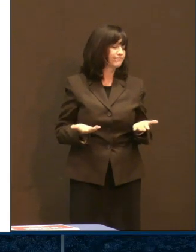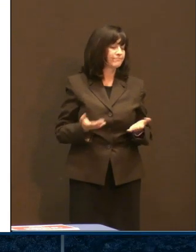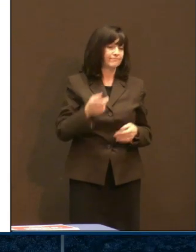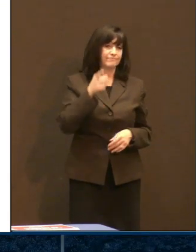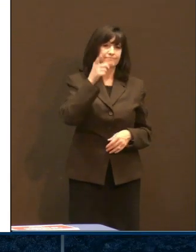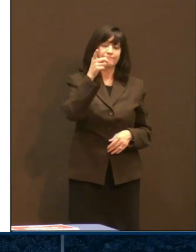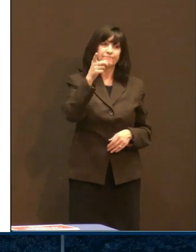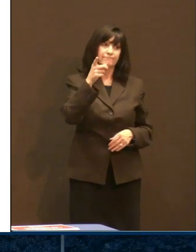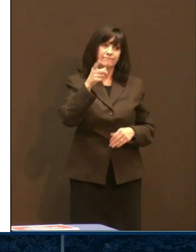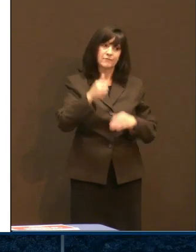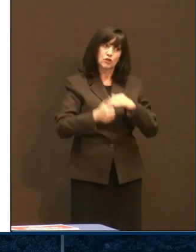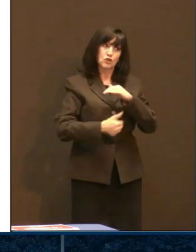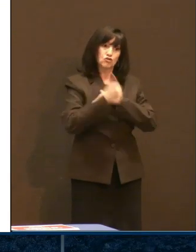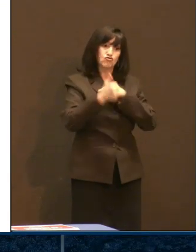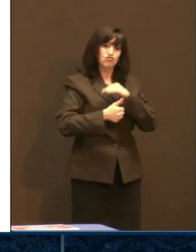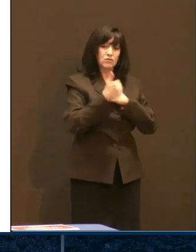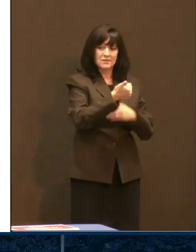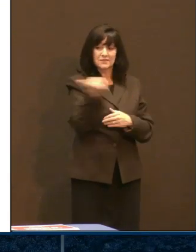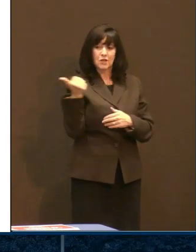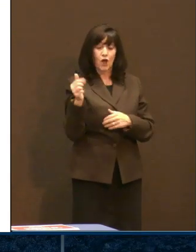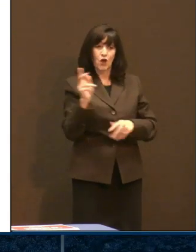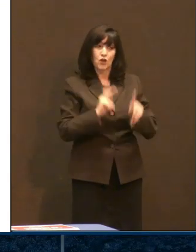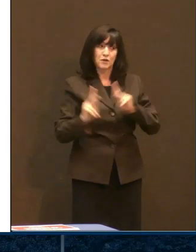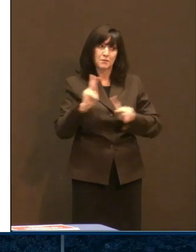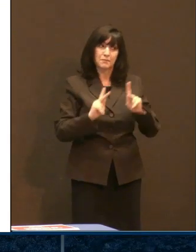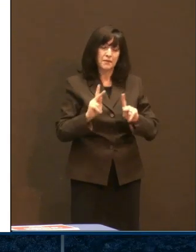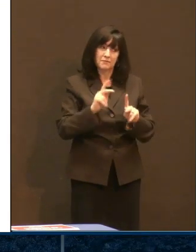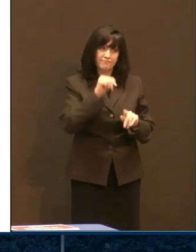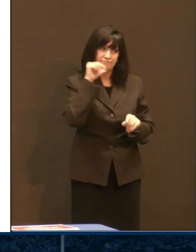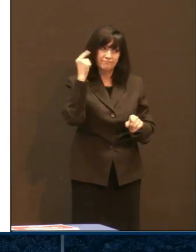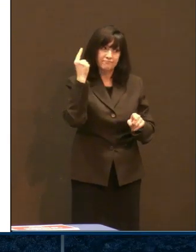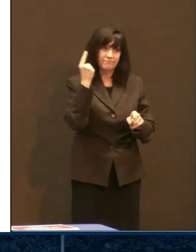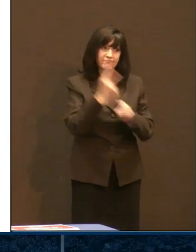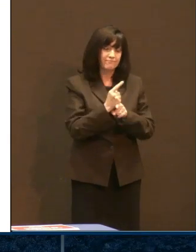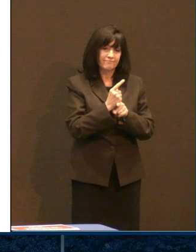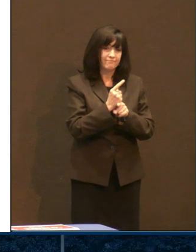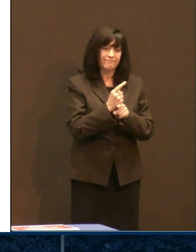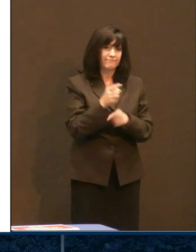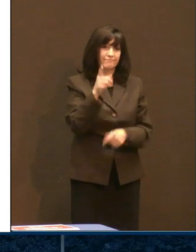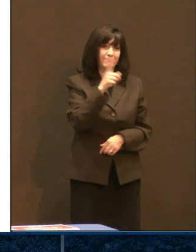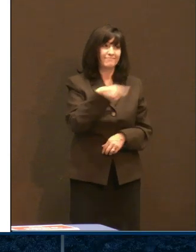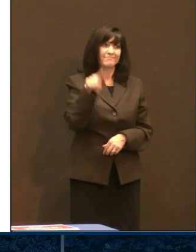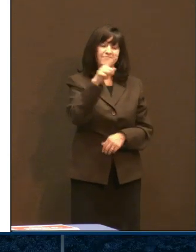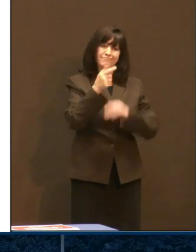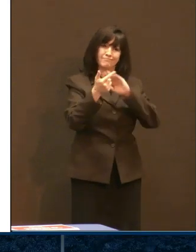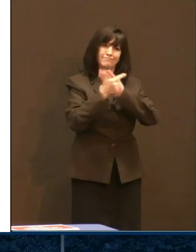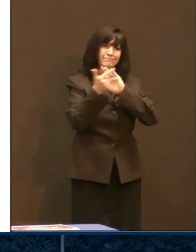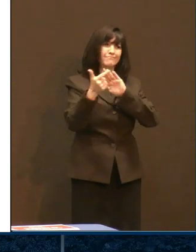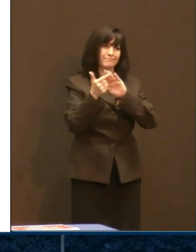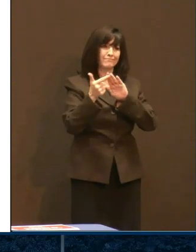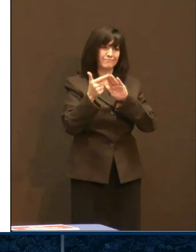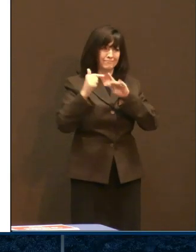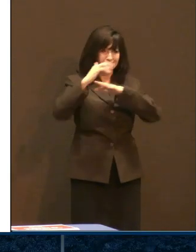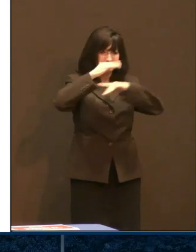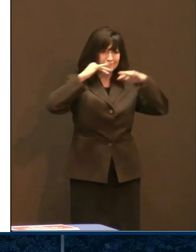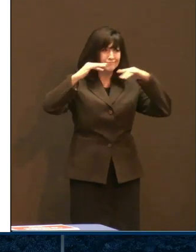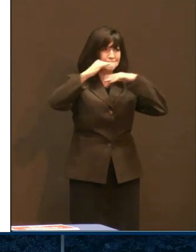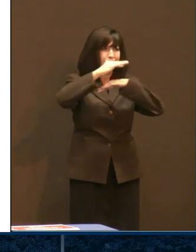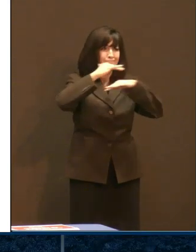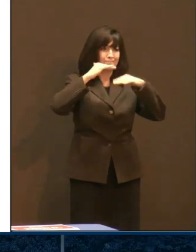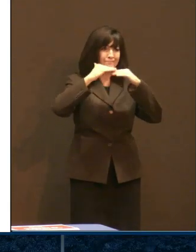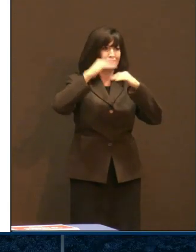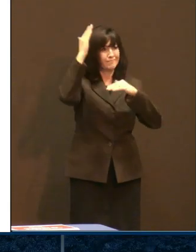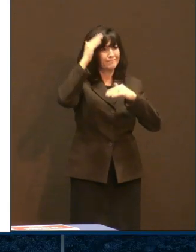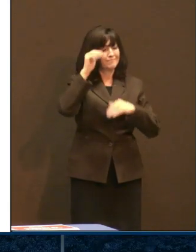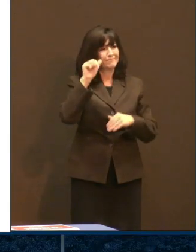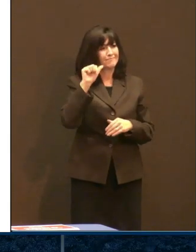risk, which is what happens when they're gathering kind of illegally. But, I just, as governor, don't want to go